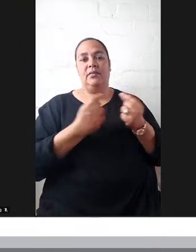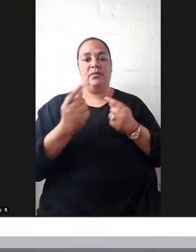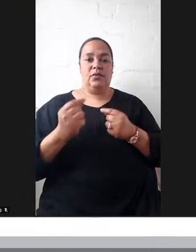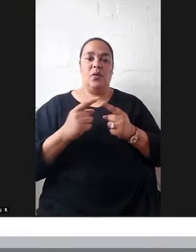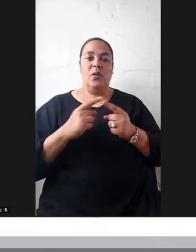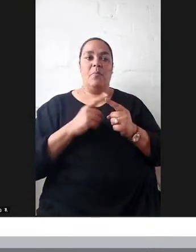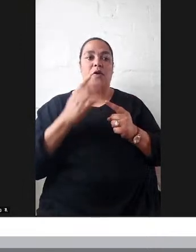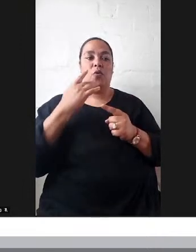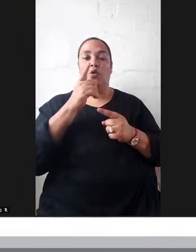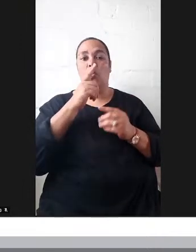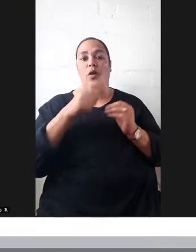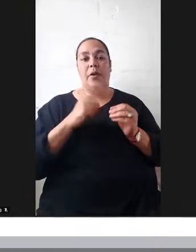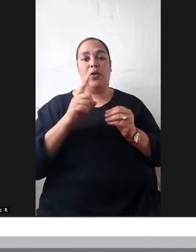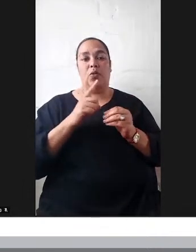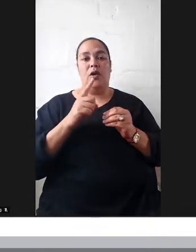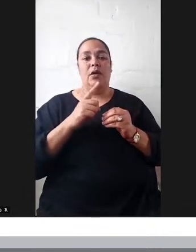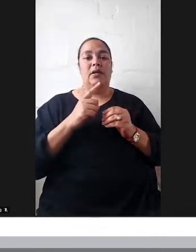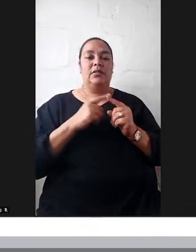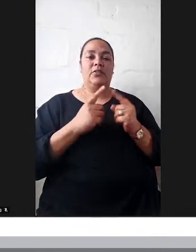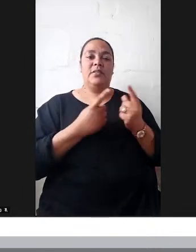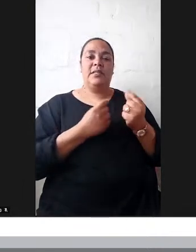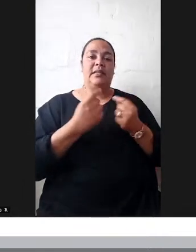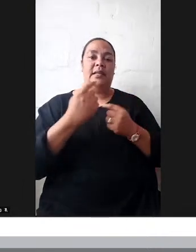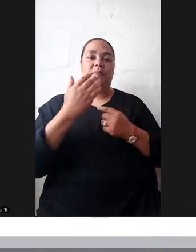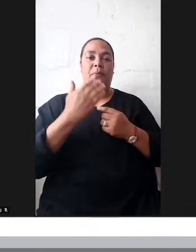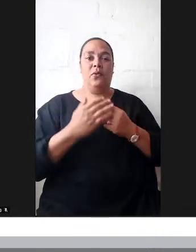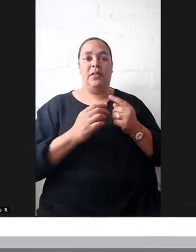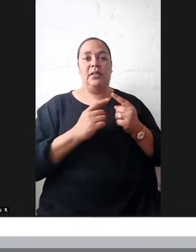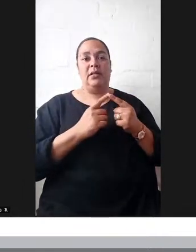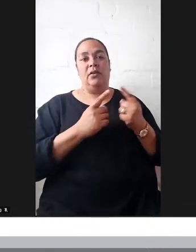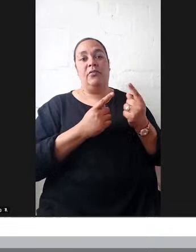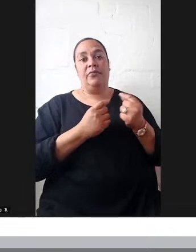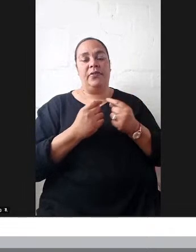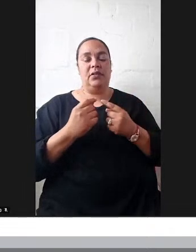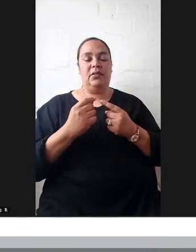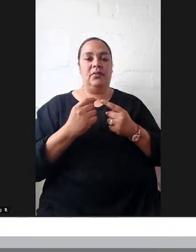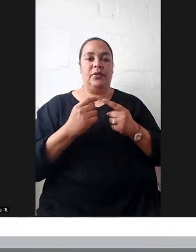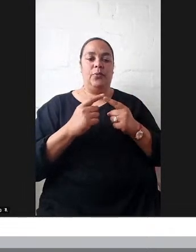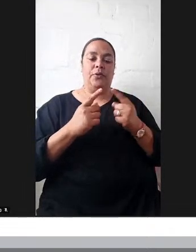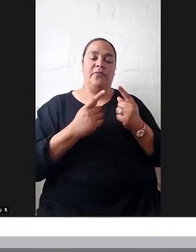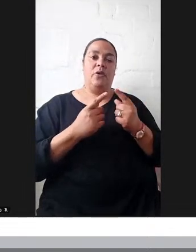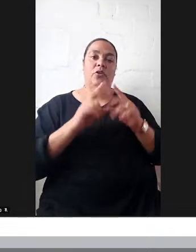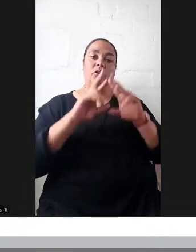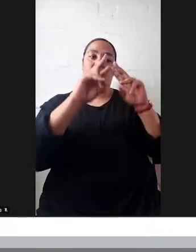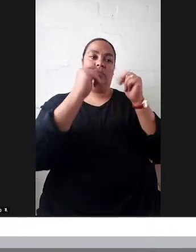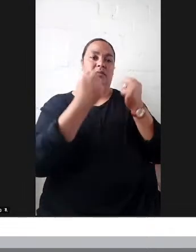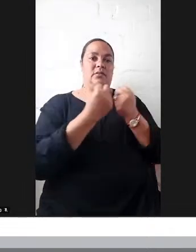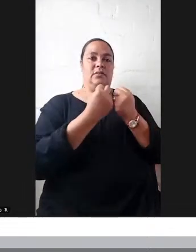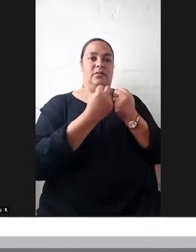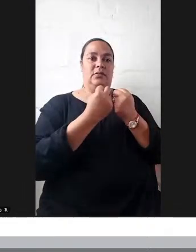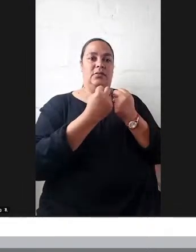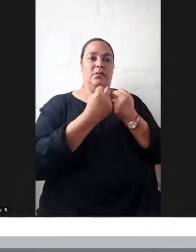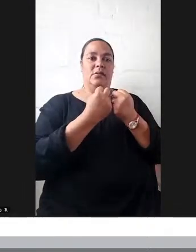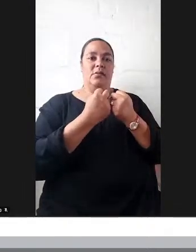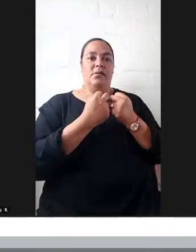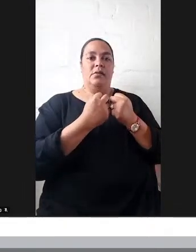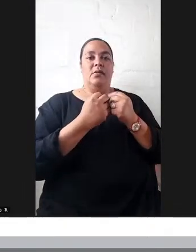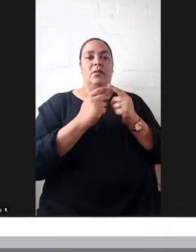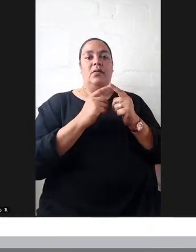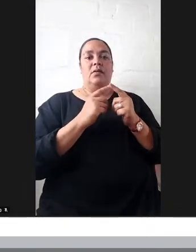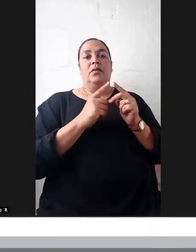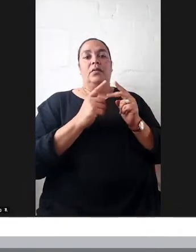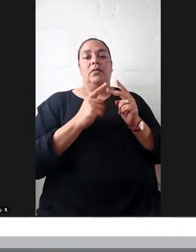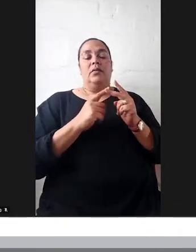about the fact that, you know, we're still waiting from national, if those are not concluded, they would always, as he